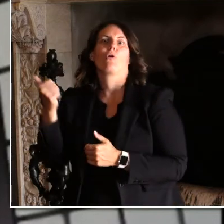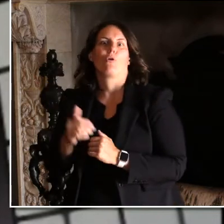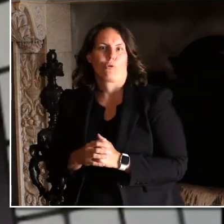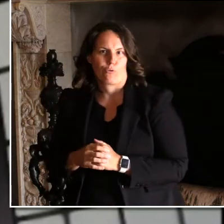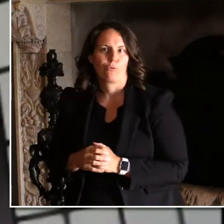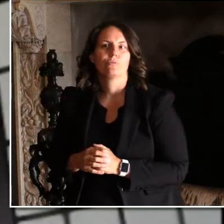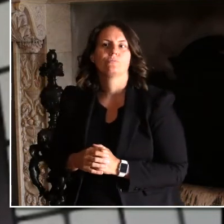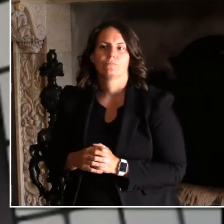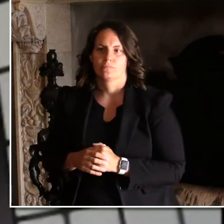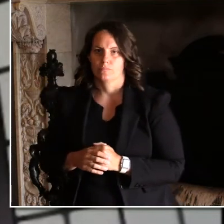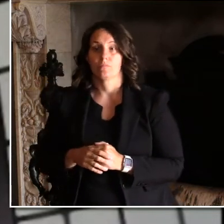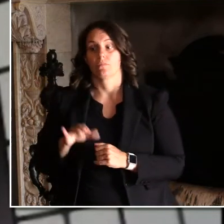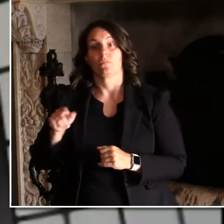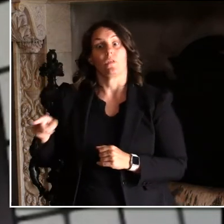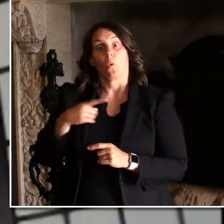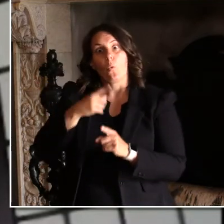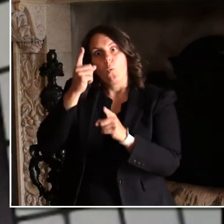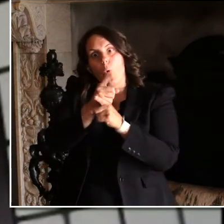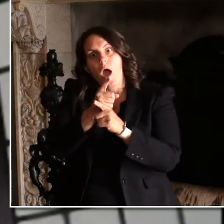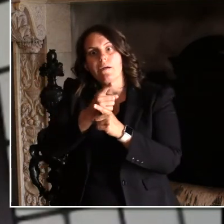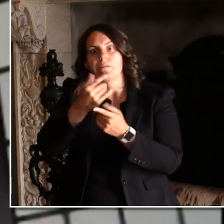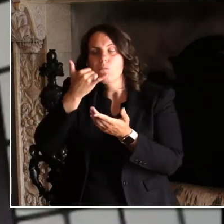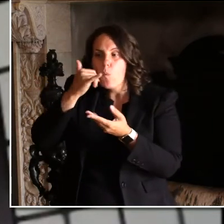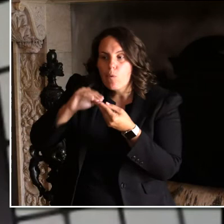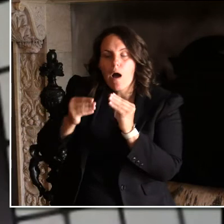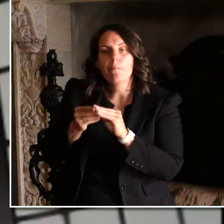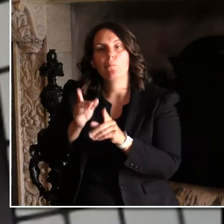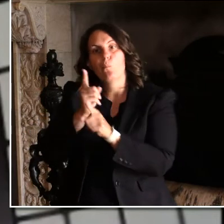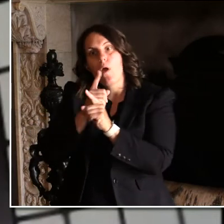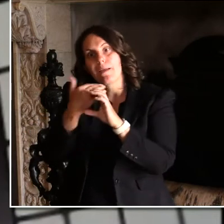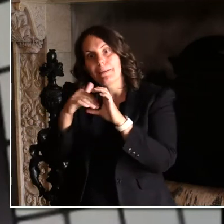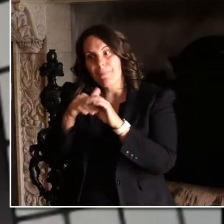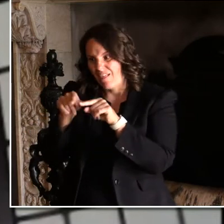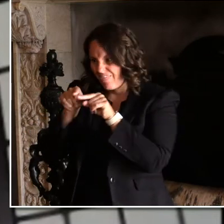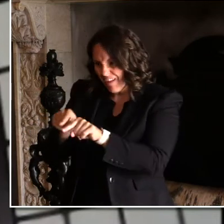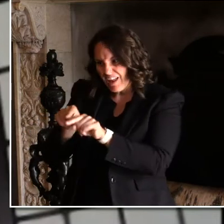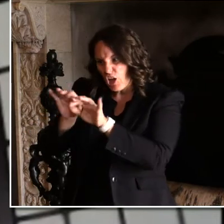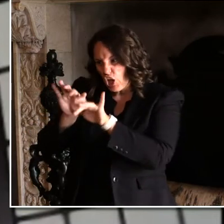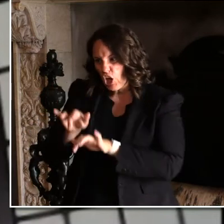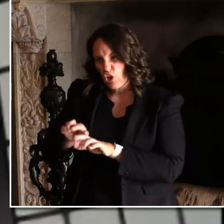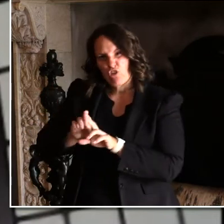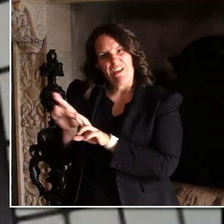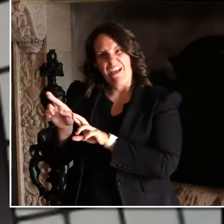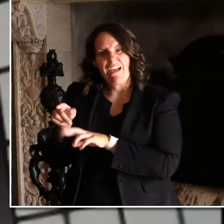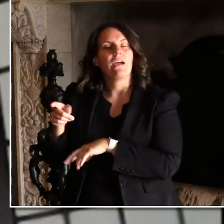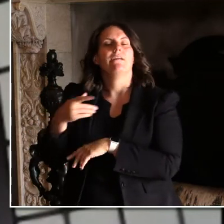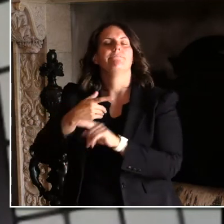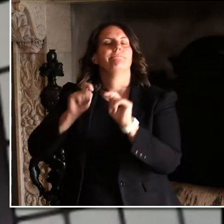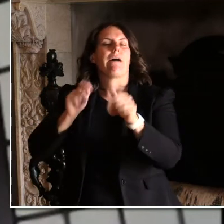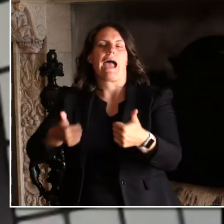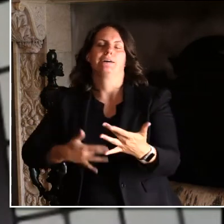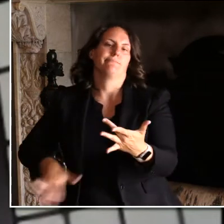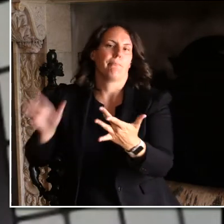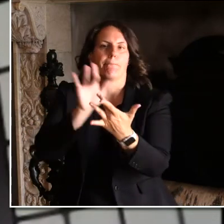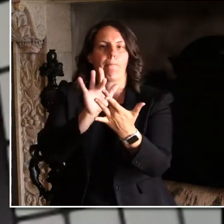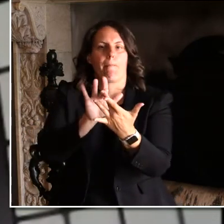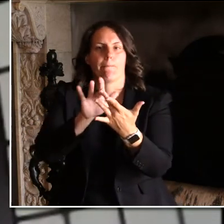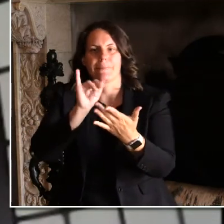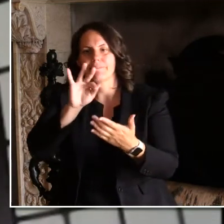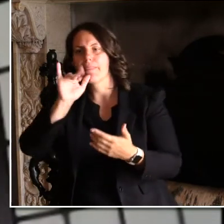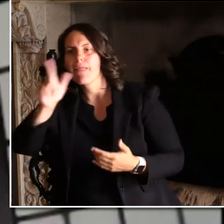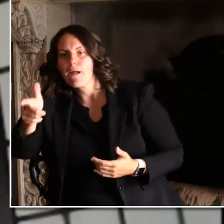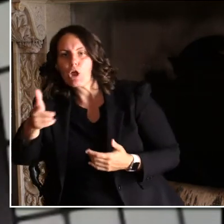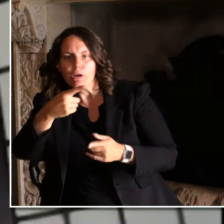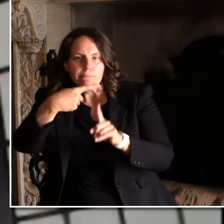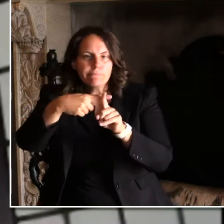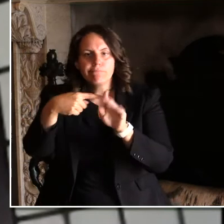they get tested. We need to be able to follow up with them and provide a test result. And so what this does is the fields are